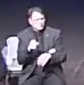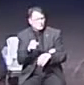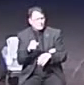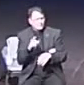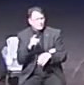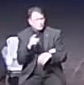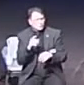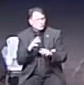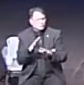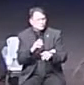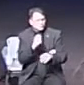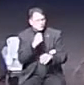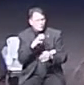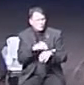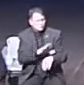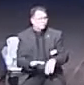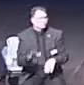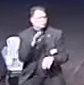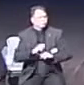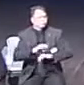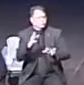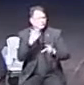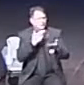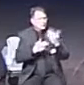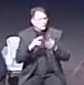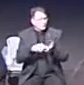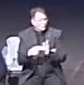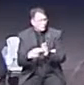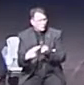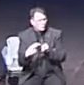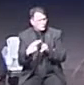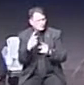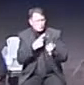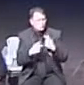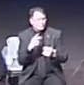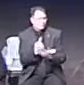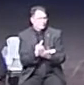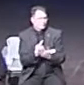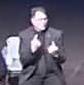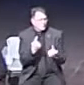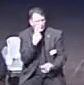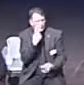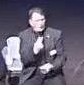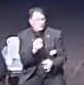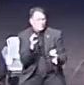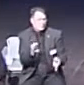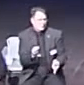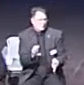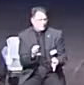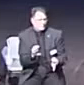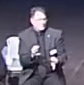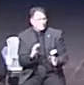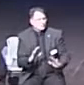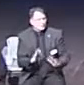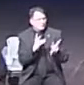out in the country. This kind of dialogue about technology, about connection was really very exciting to see. The live edit